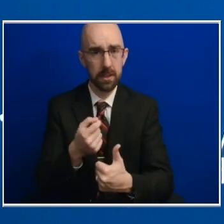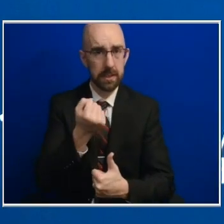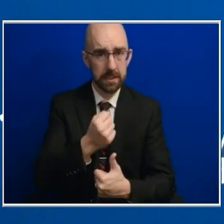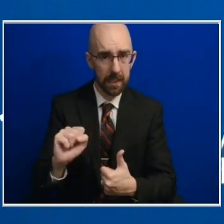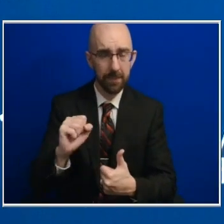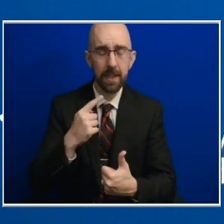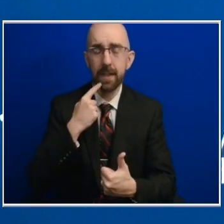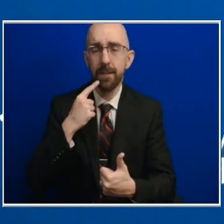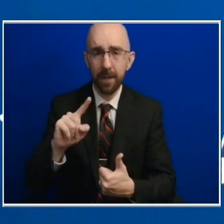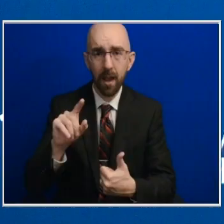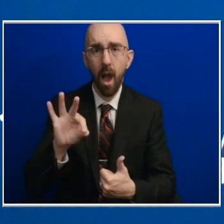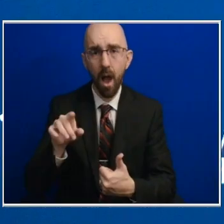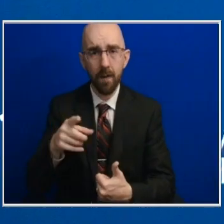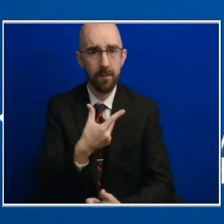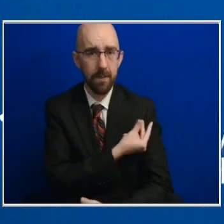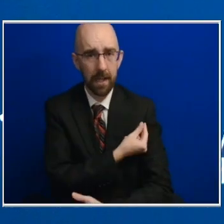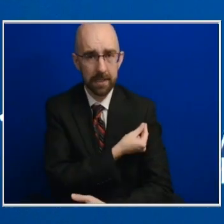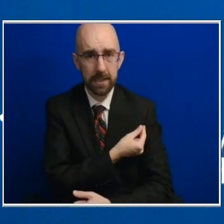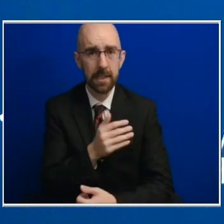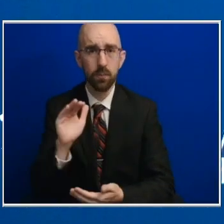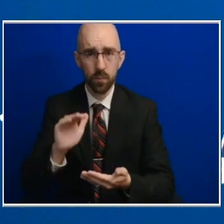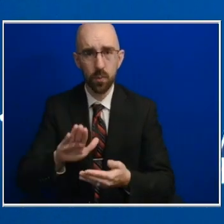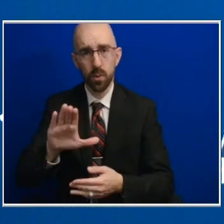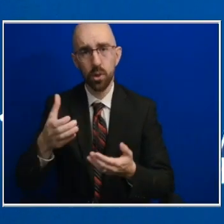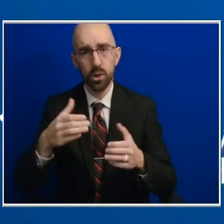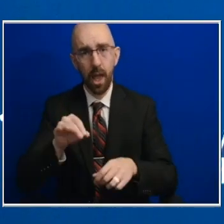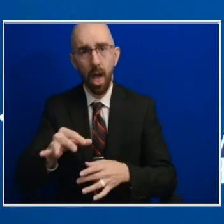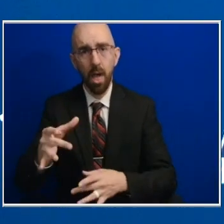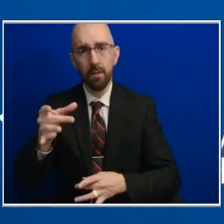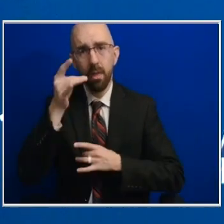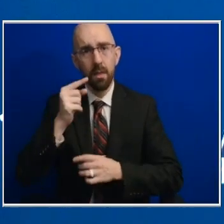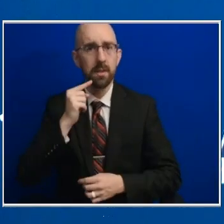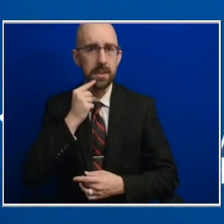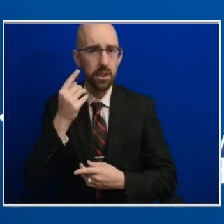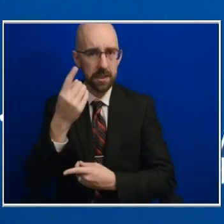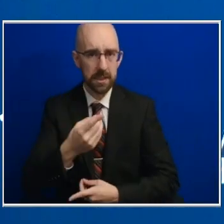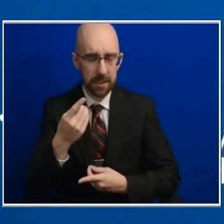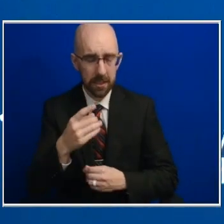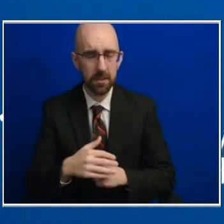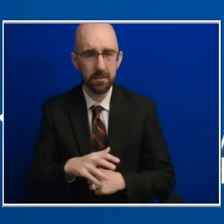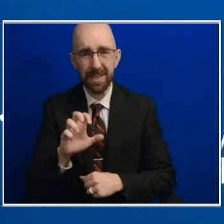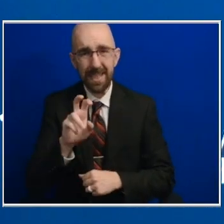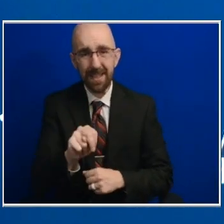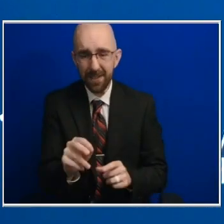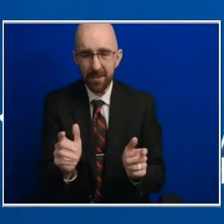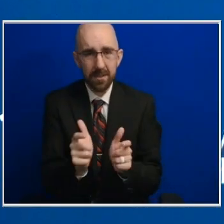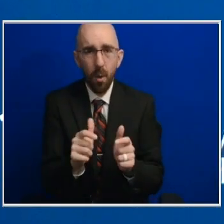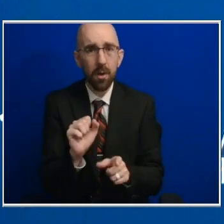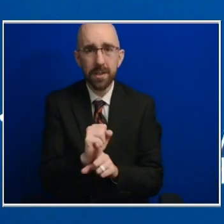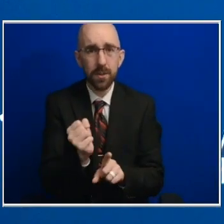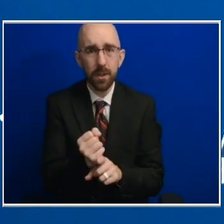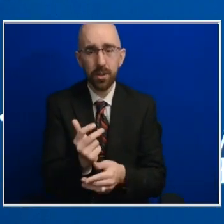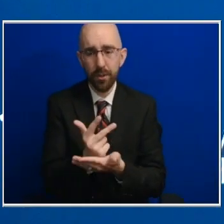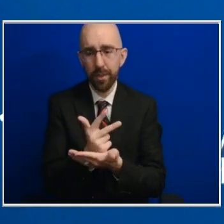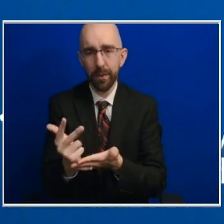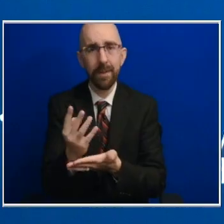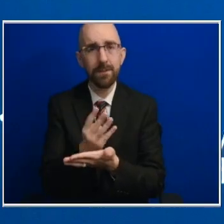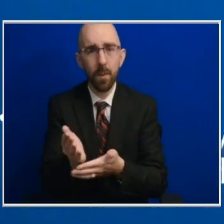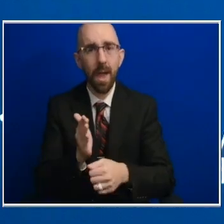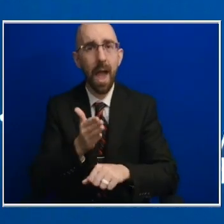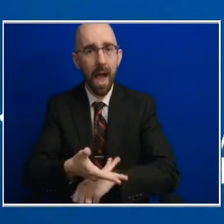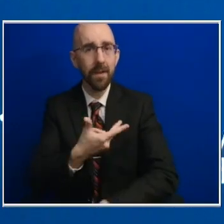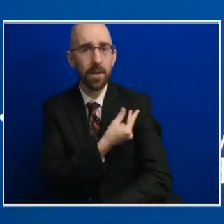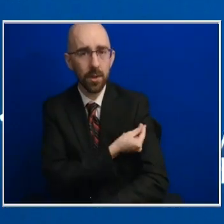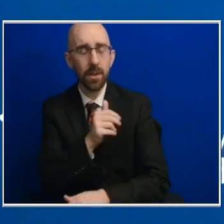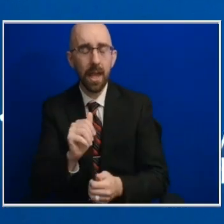these vaccines to help reduce your chance of severe disease. Even in small instances, maybe 3 or 4 weeks after vaccination, you can reduce your